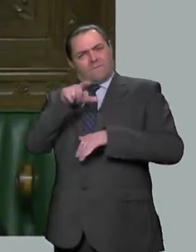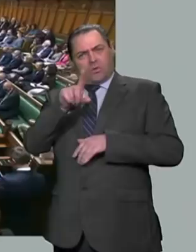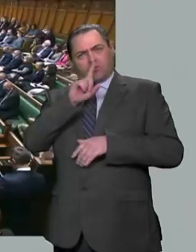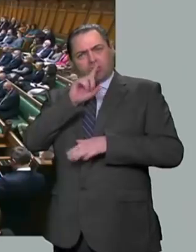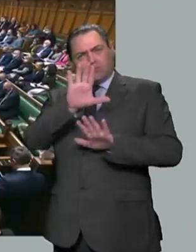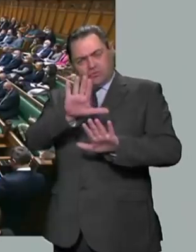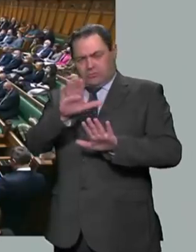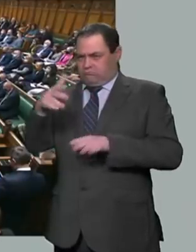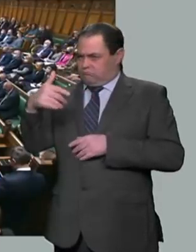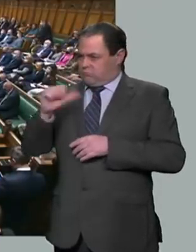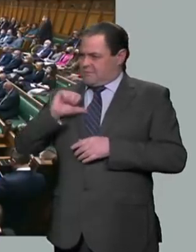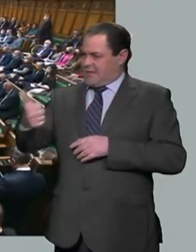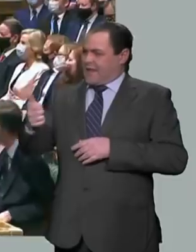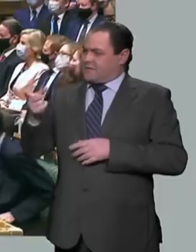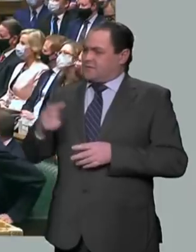John Penrose.